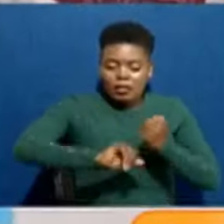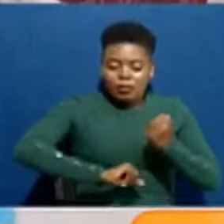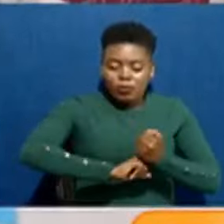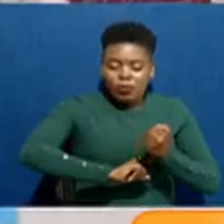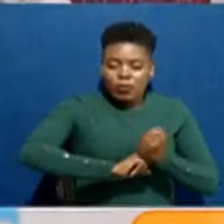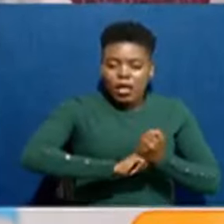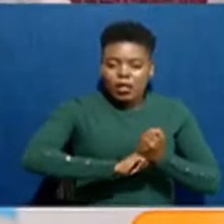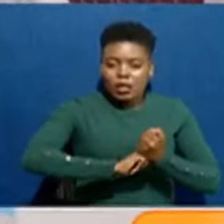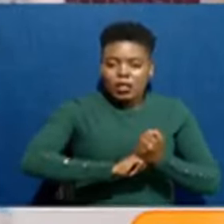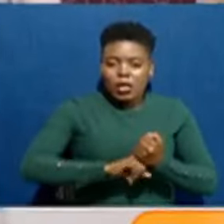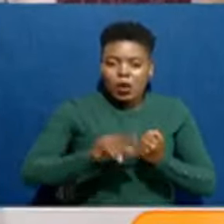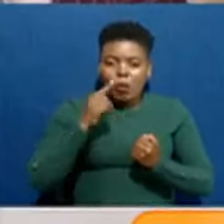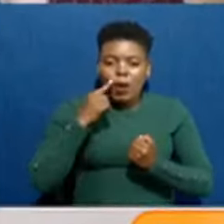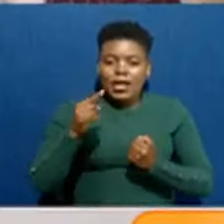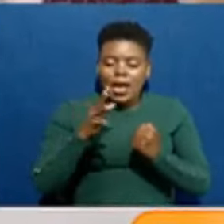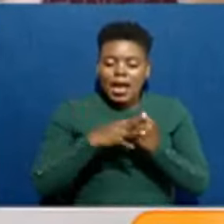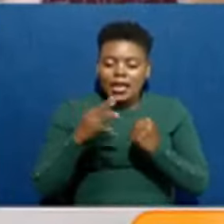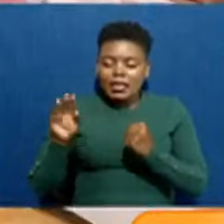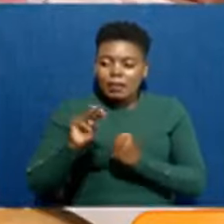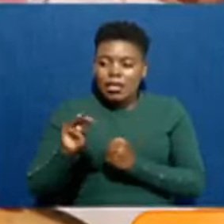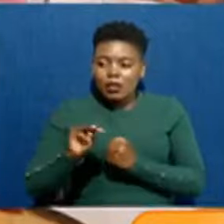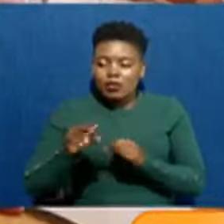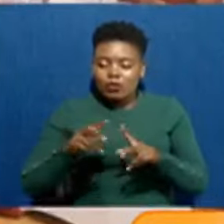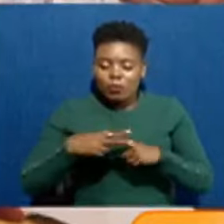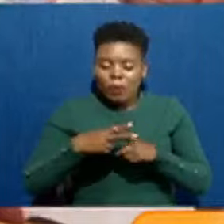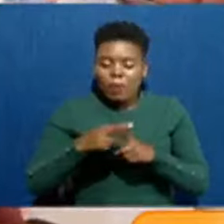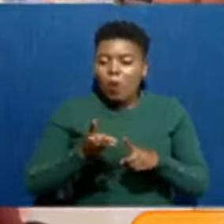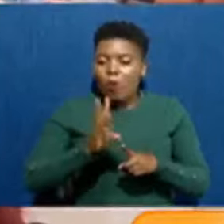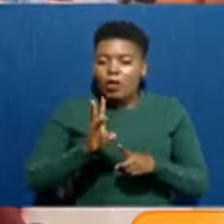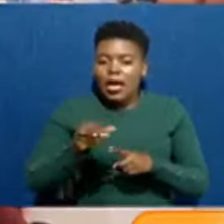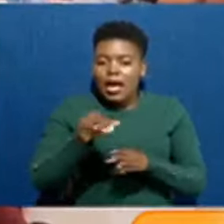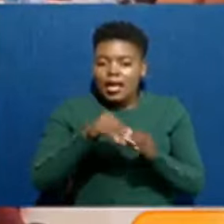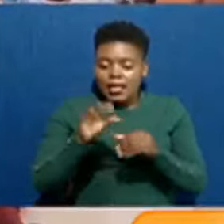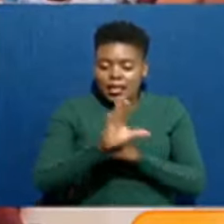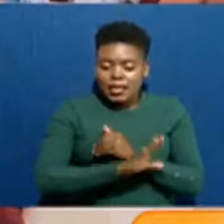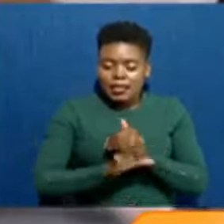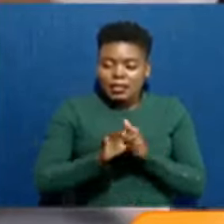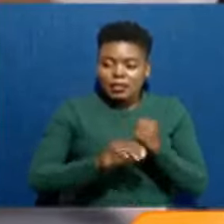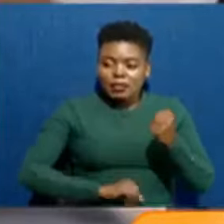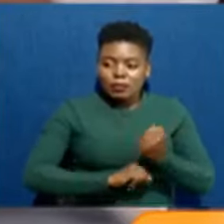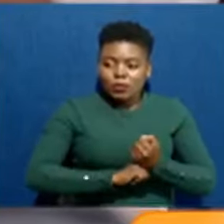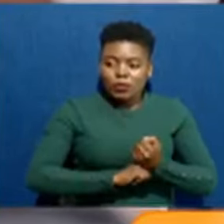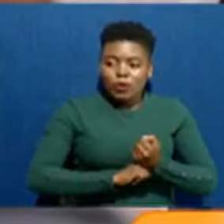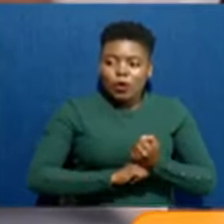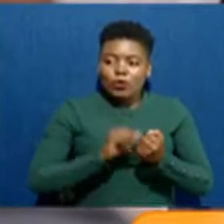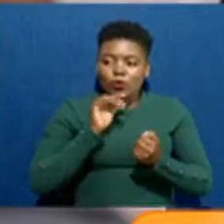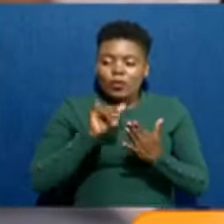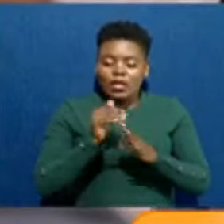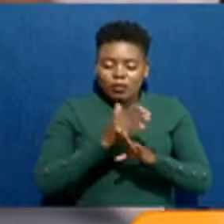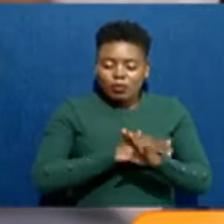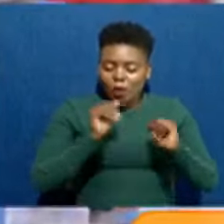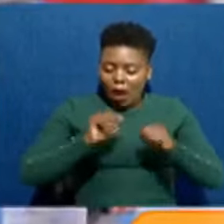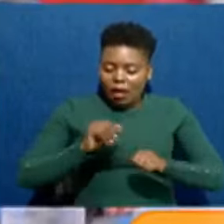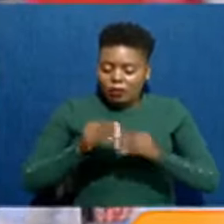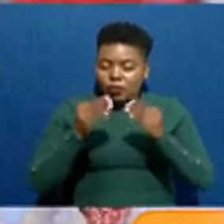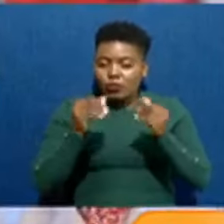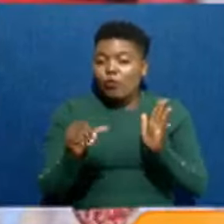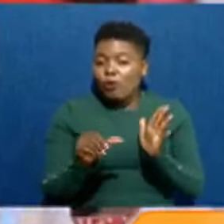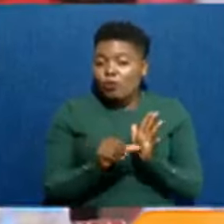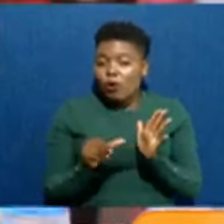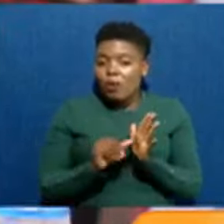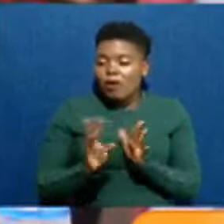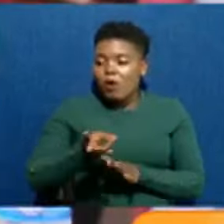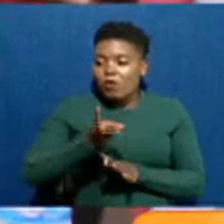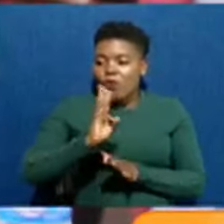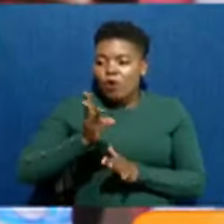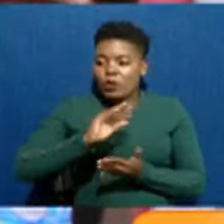shillings to restore water towers in the country. The move is part of two multi-million shilling tranches to address Kenya's